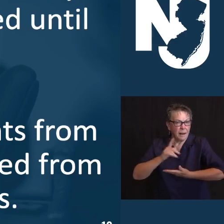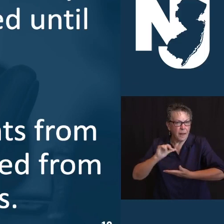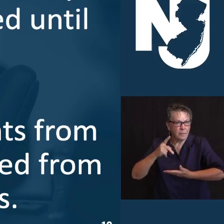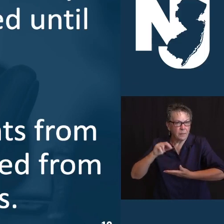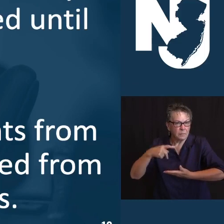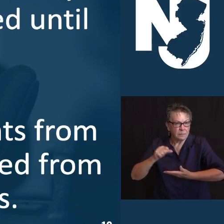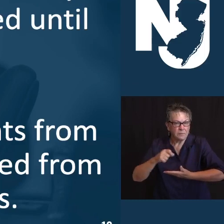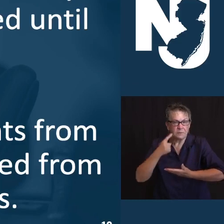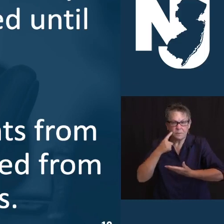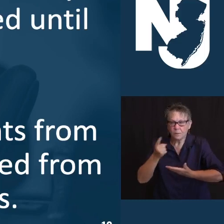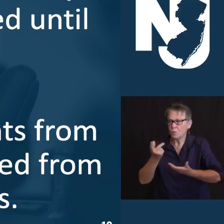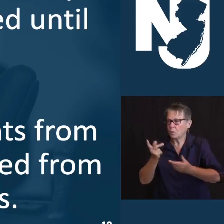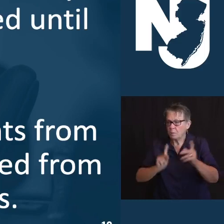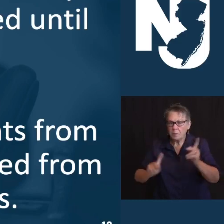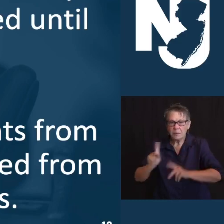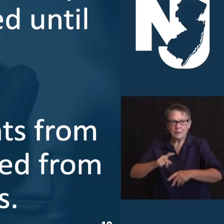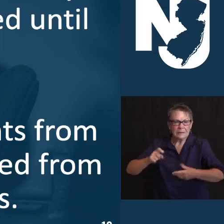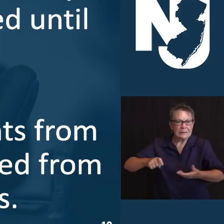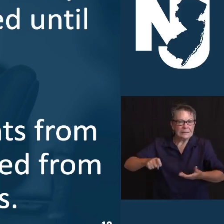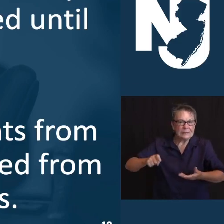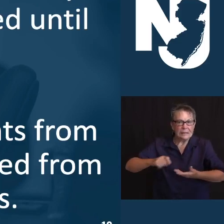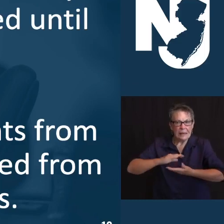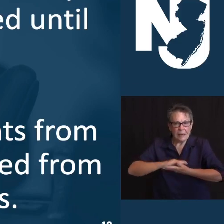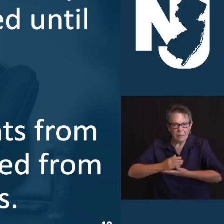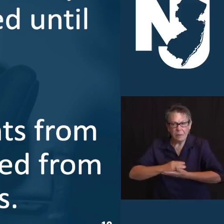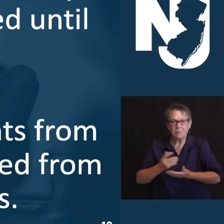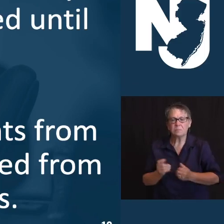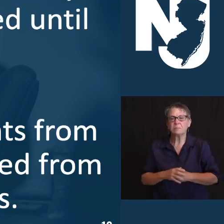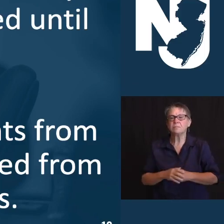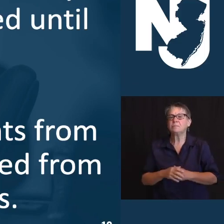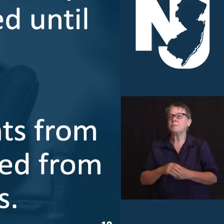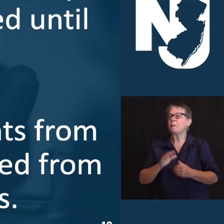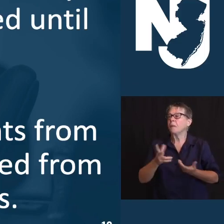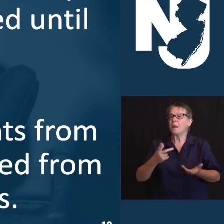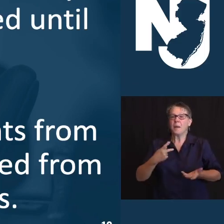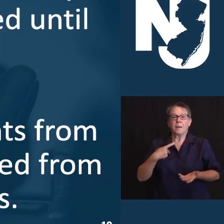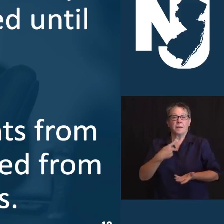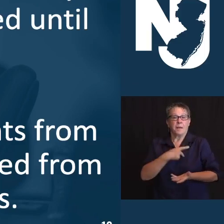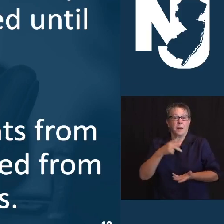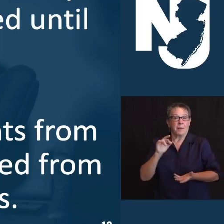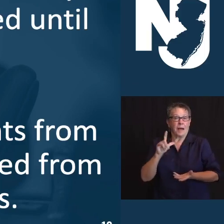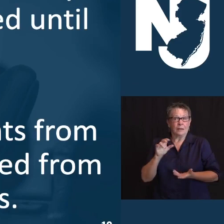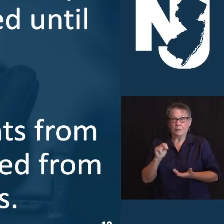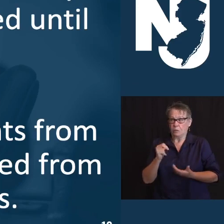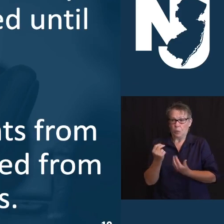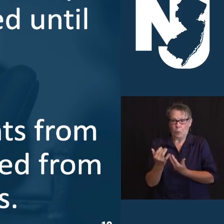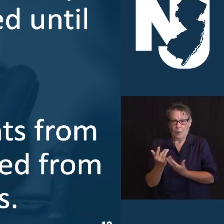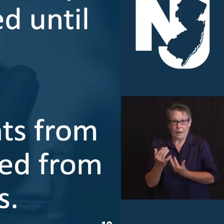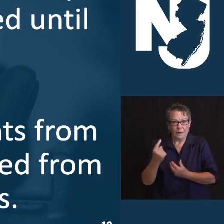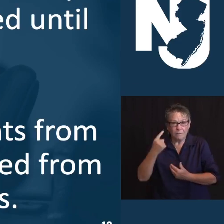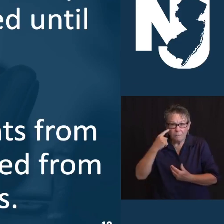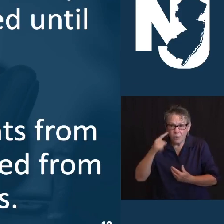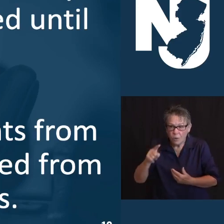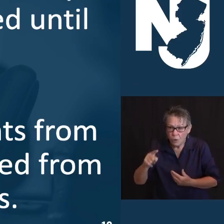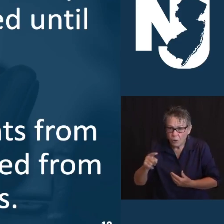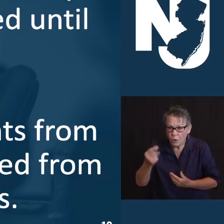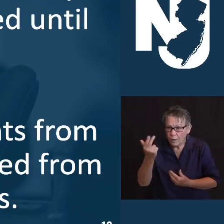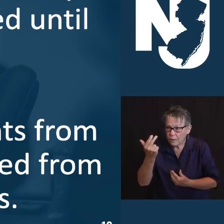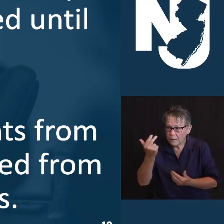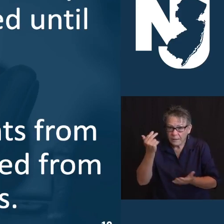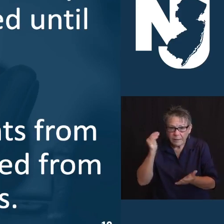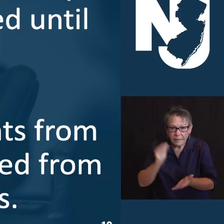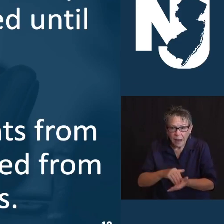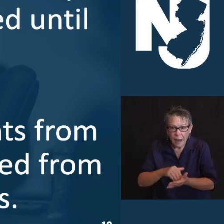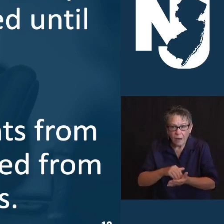13,000 of those devices on back order. So we are now going to be also pounding away with the manufacturers. I know the